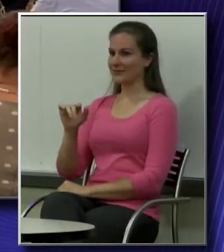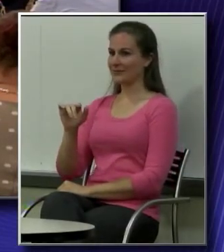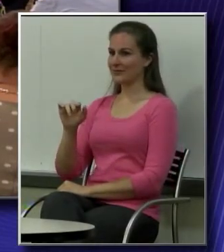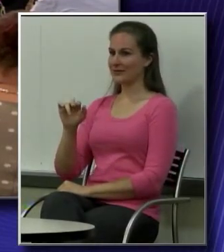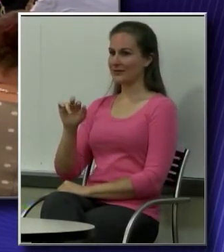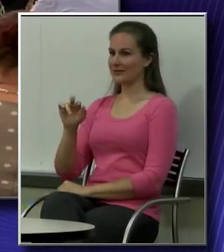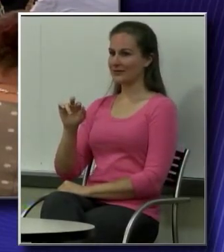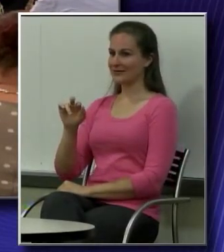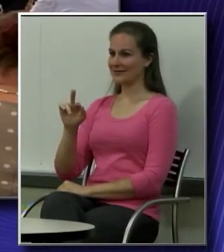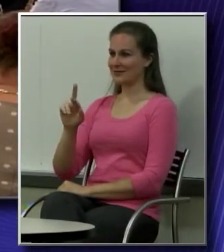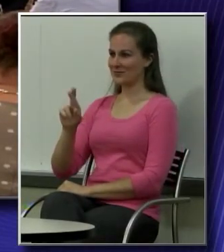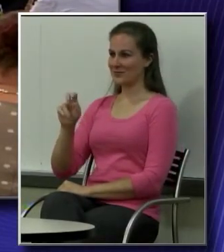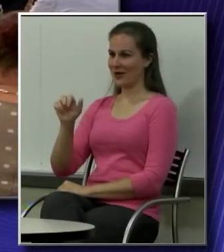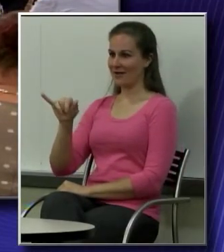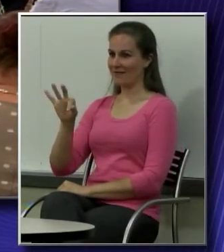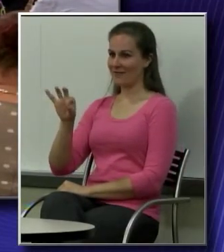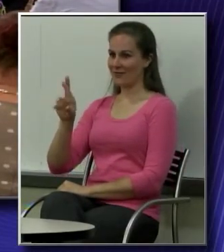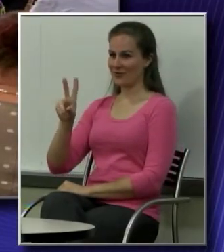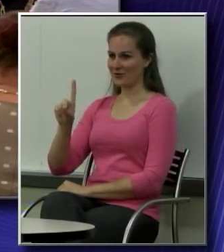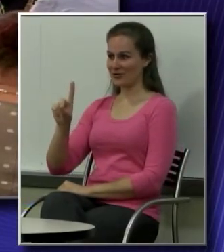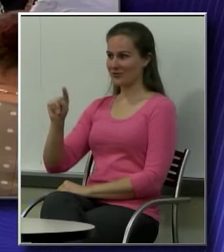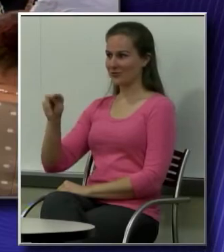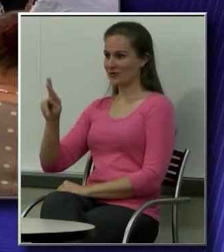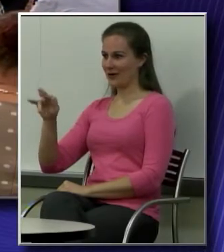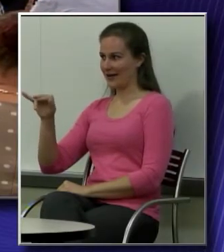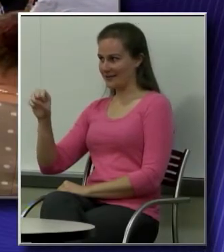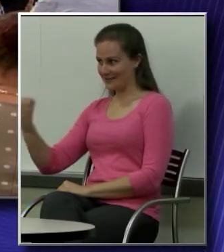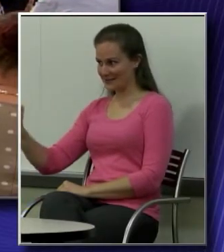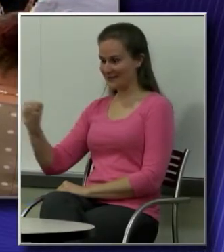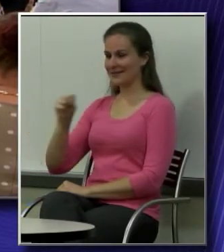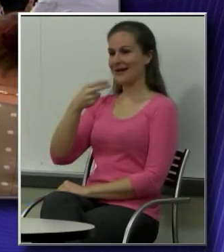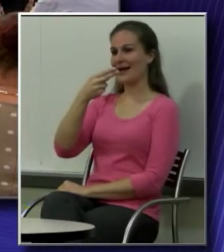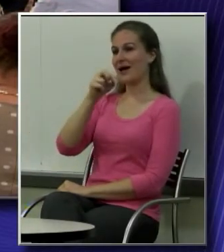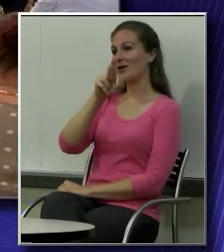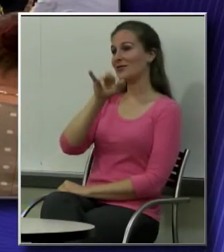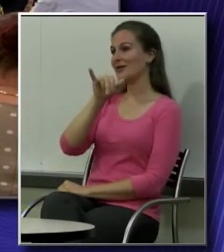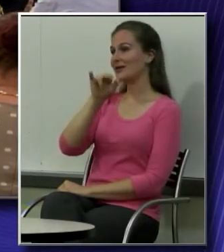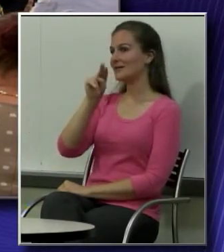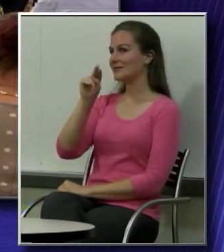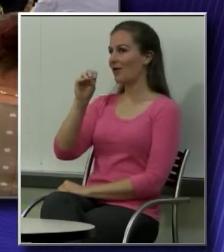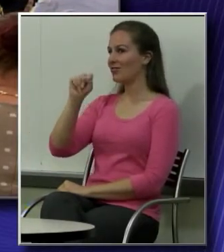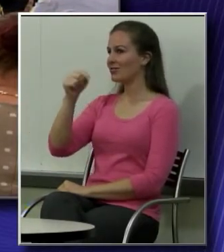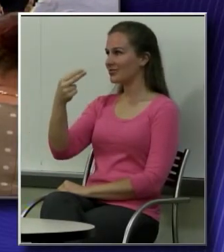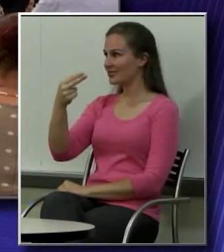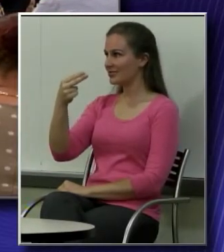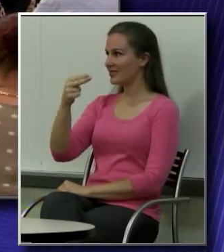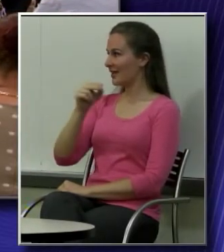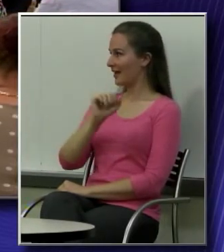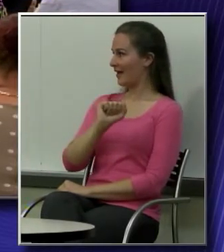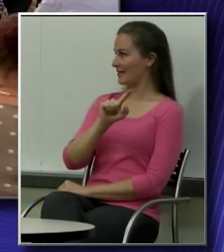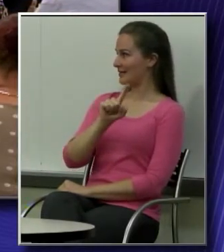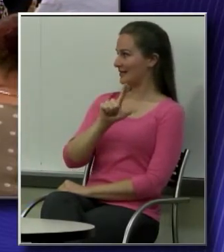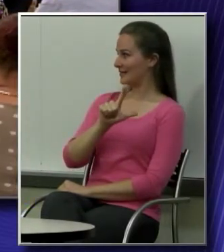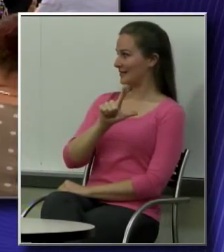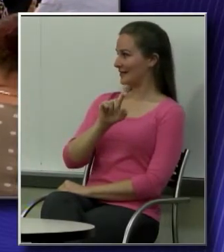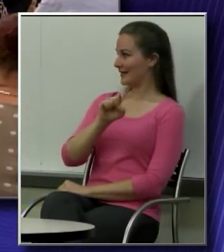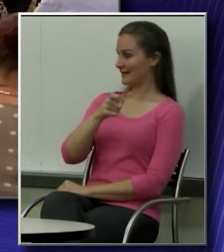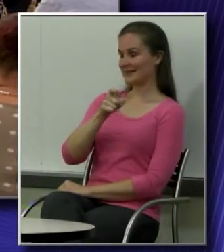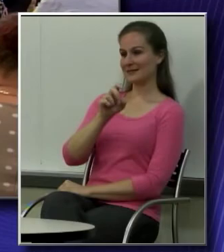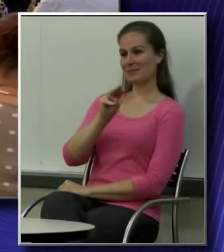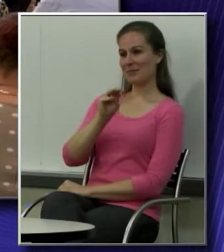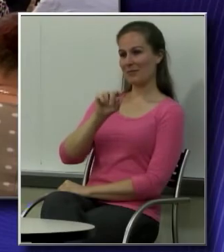Rayford Trask, Hari Nath, and I believe Alex Mitchell and